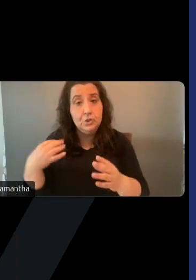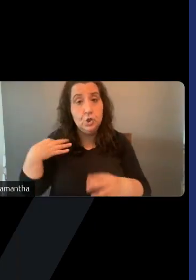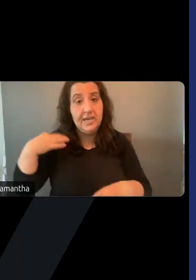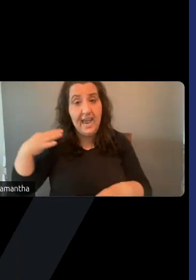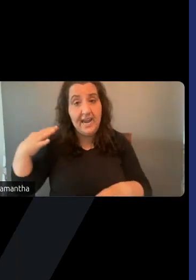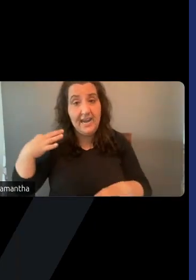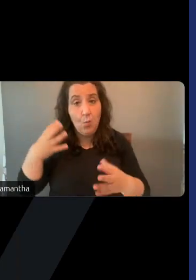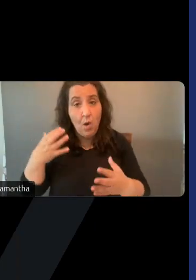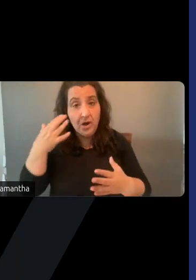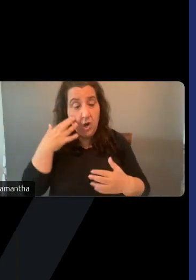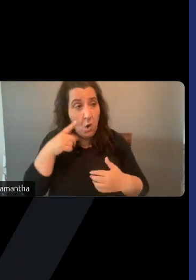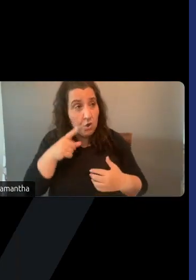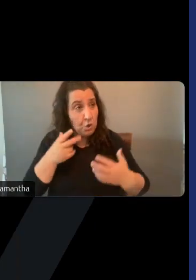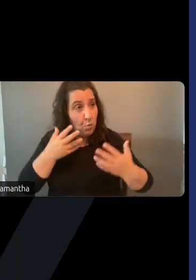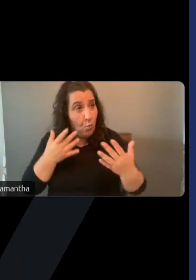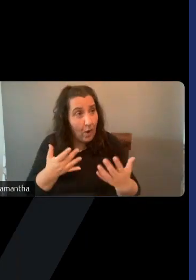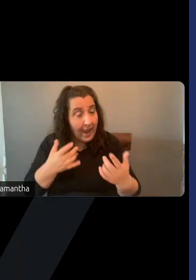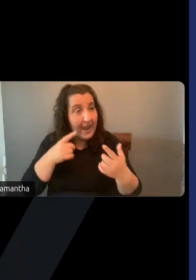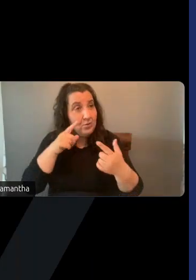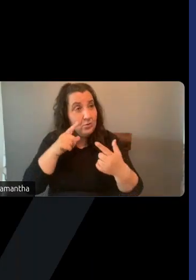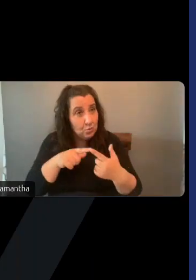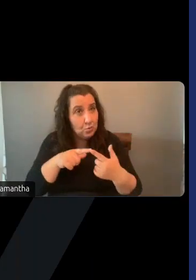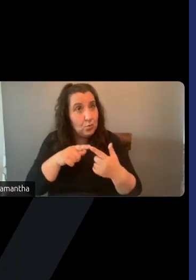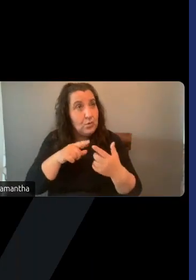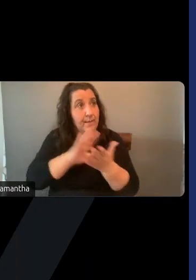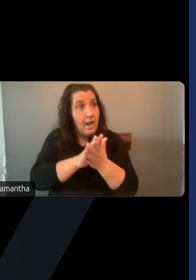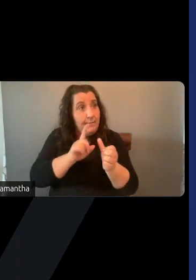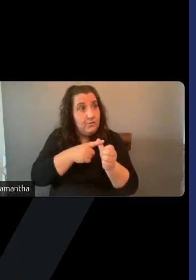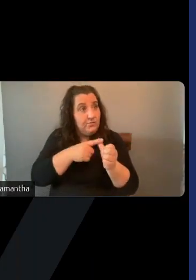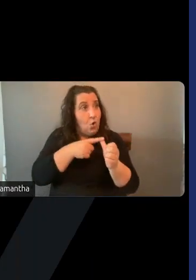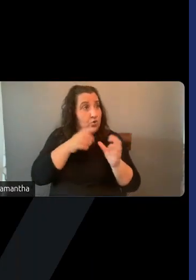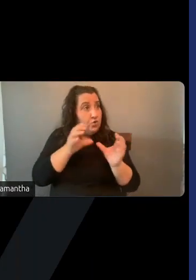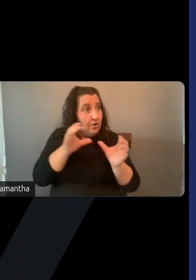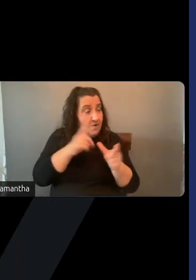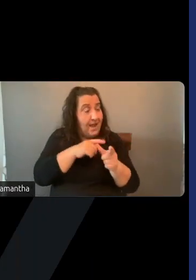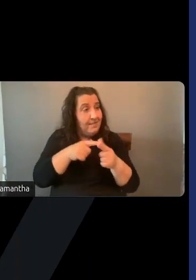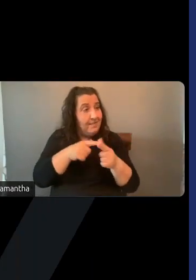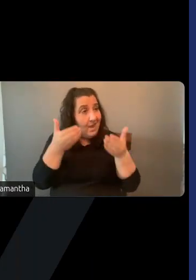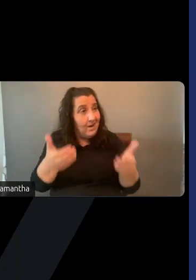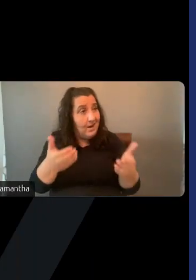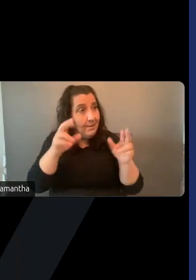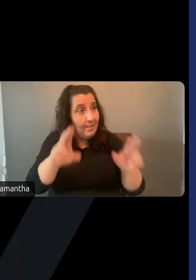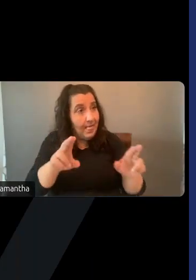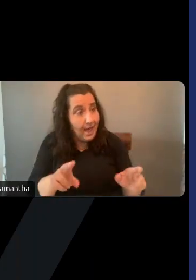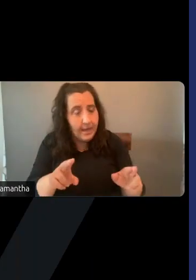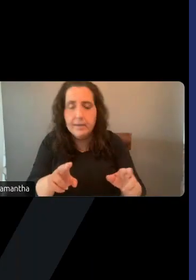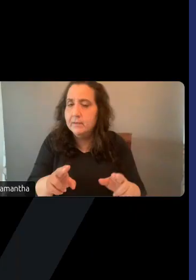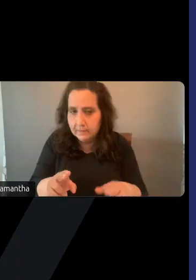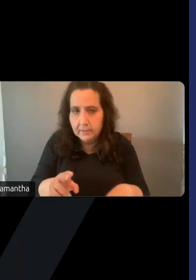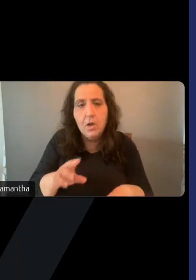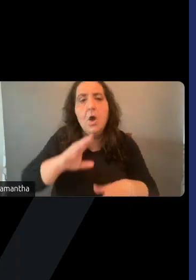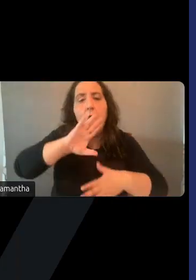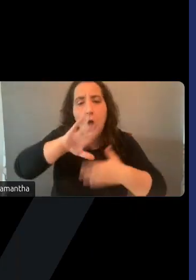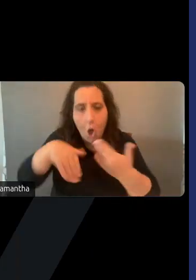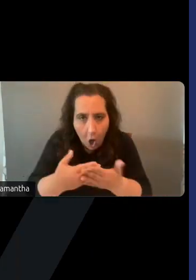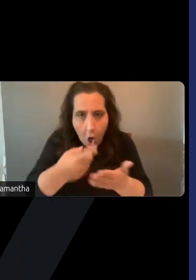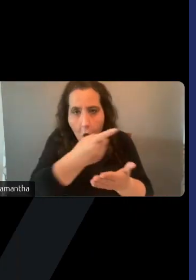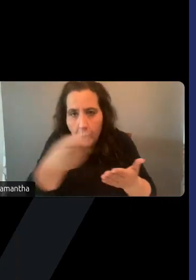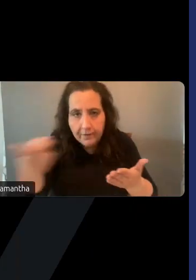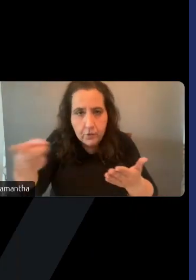I wait to be certified before I apply? All teacher candidates should absolutely apply